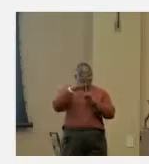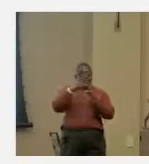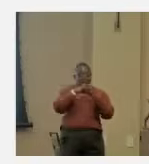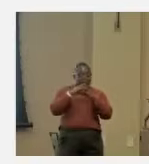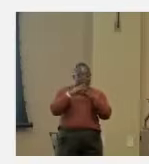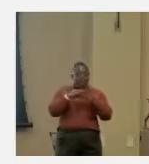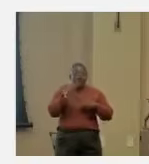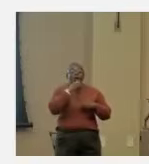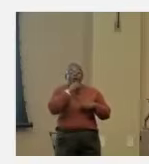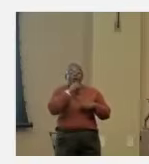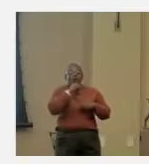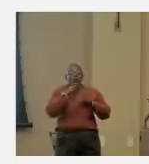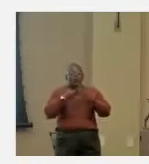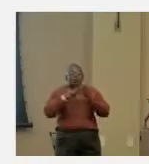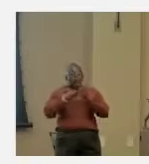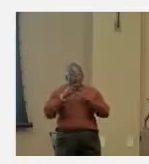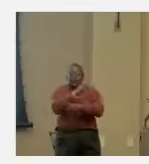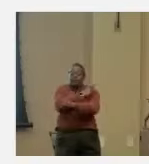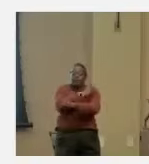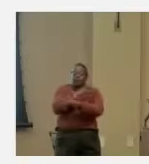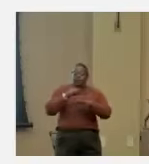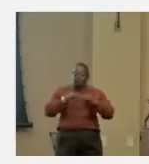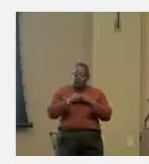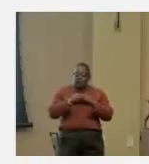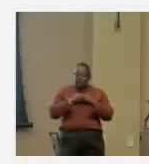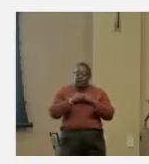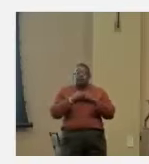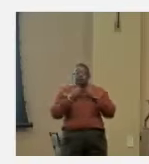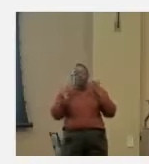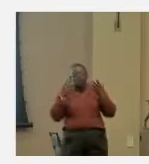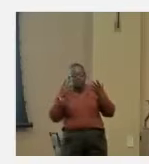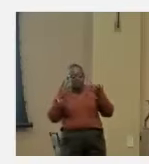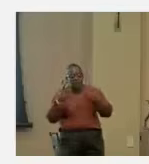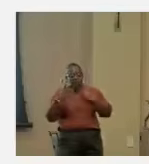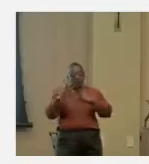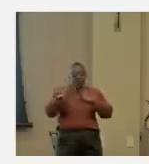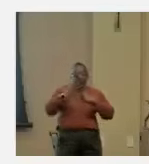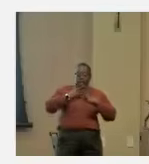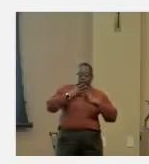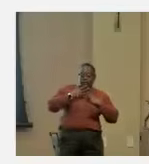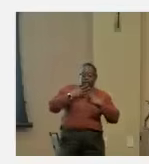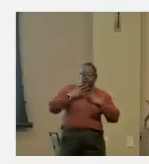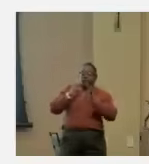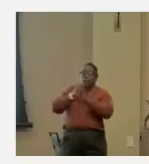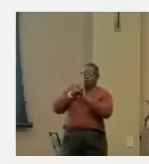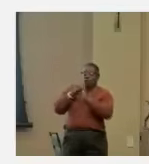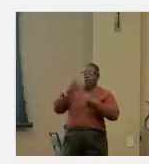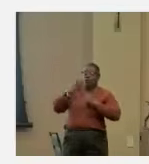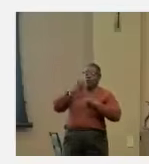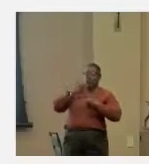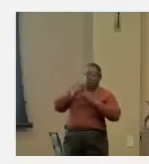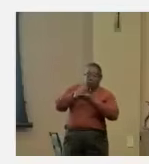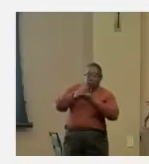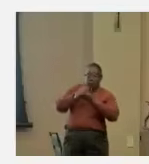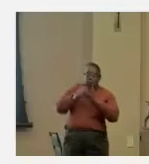orange indicates patients that did forego their chemotherapy, stayed on their background therapy, and came into the trial and